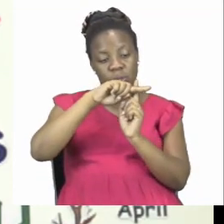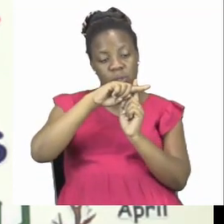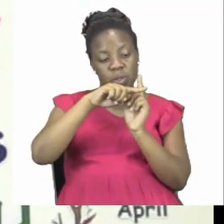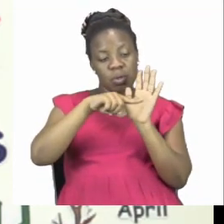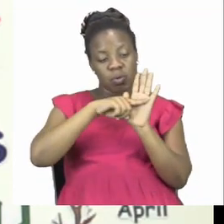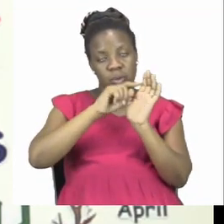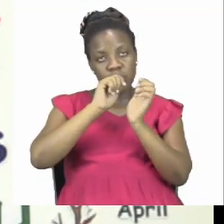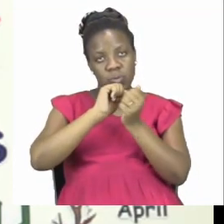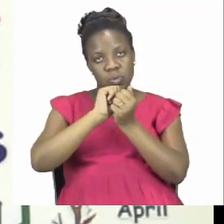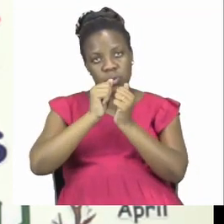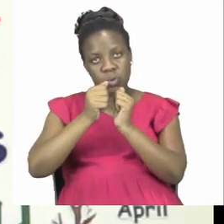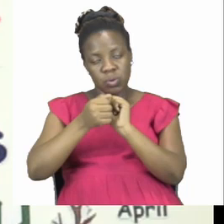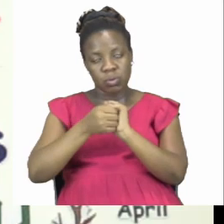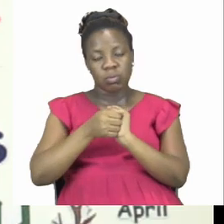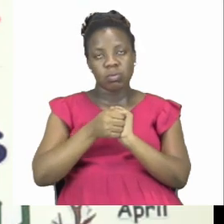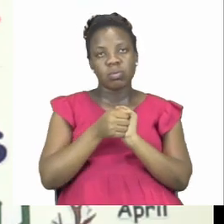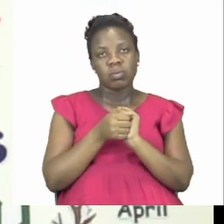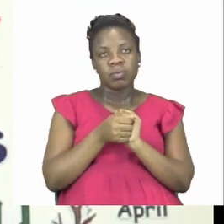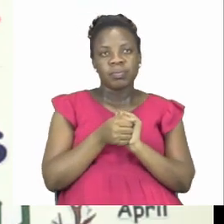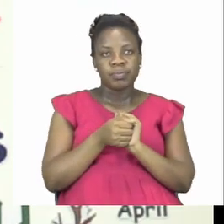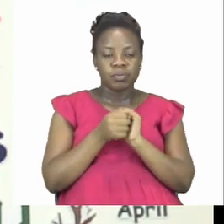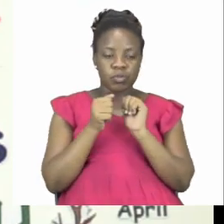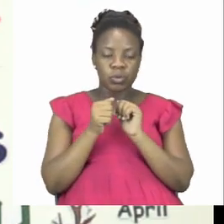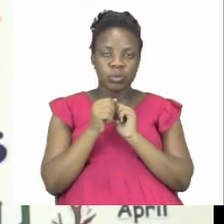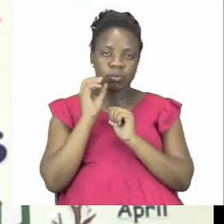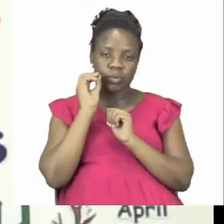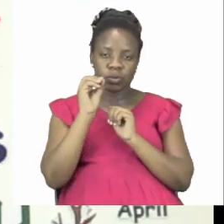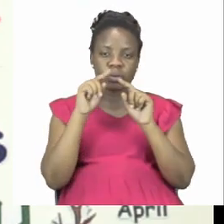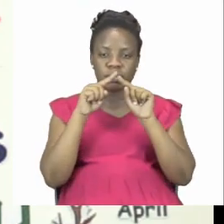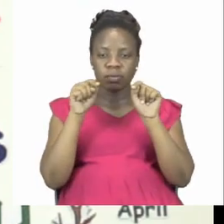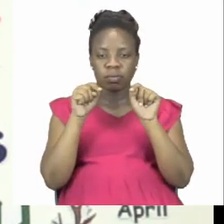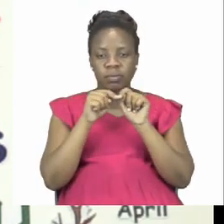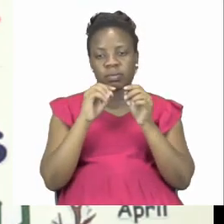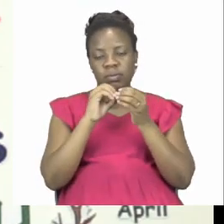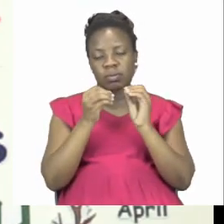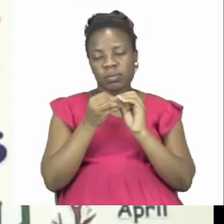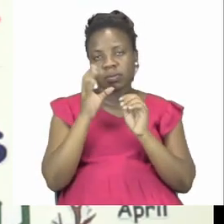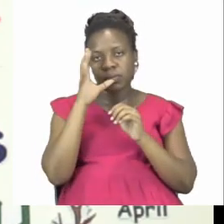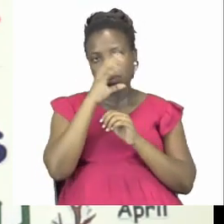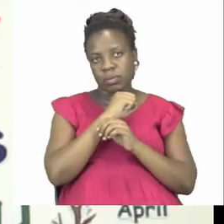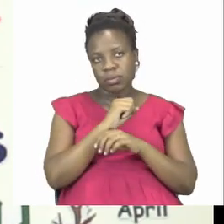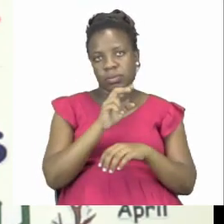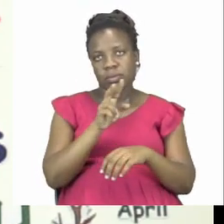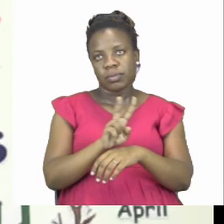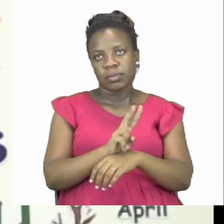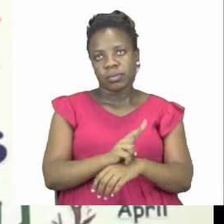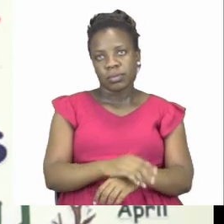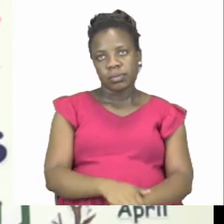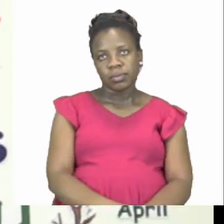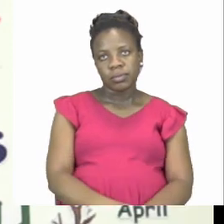to do. Ask an adult for help if you're not sure. Have fun, and I'll see you soon after the advert break.